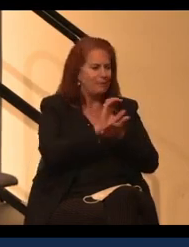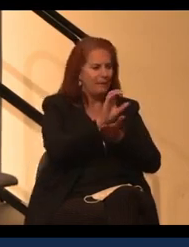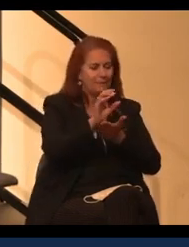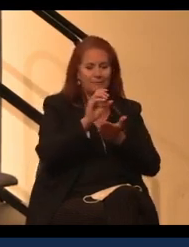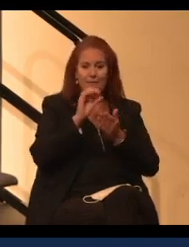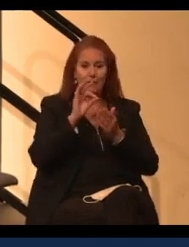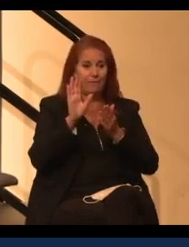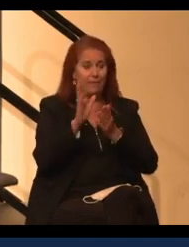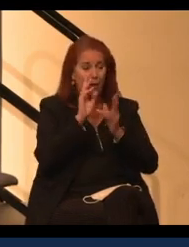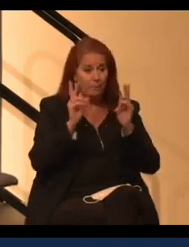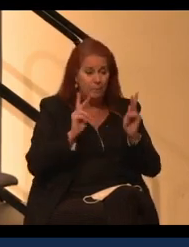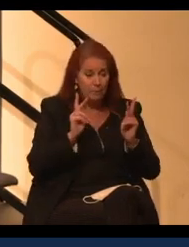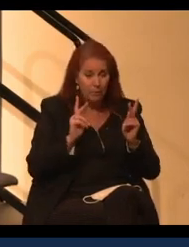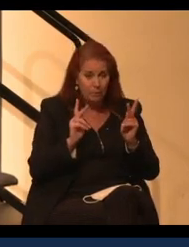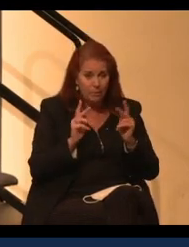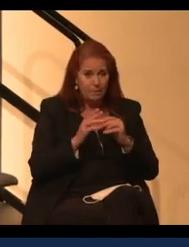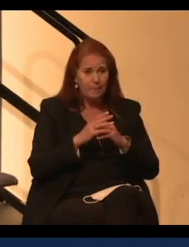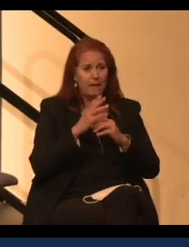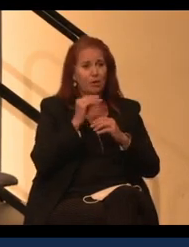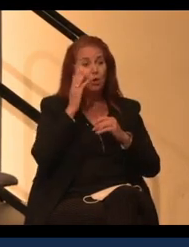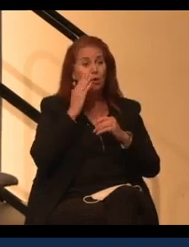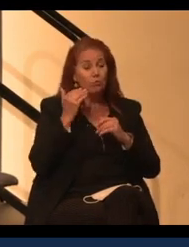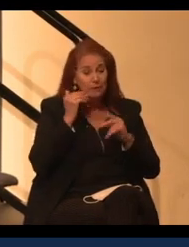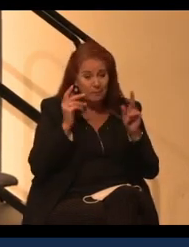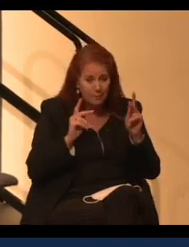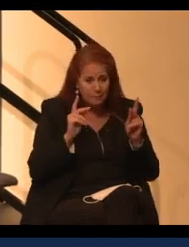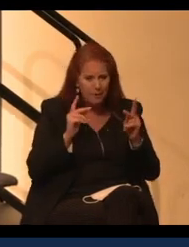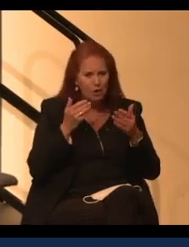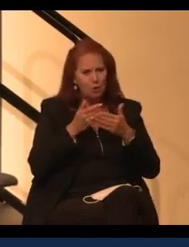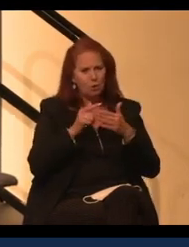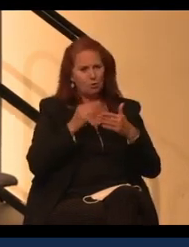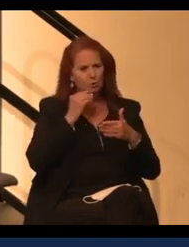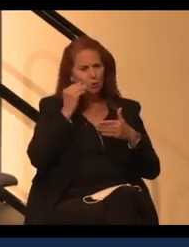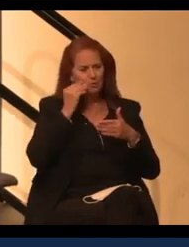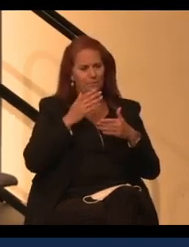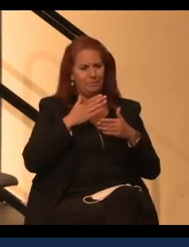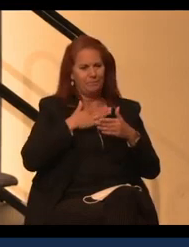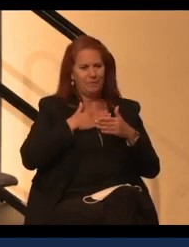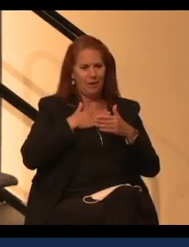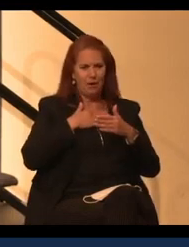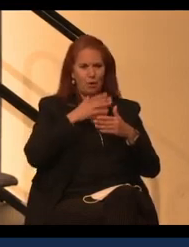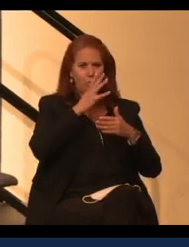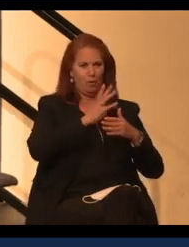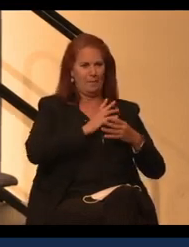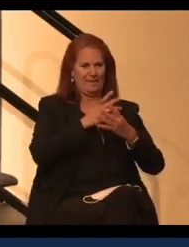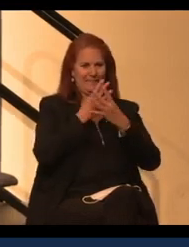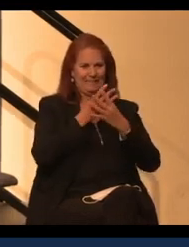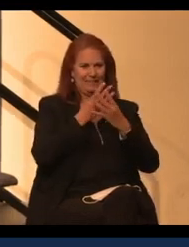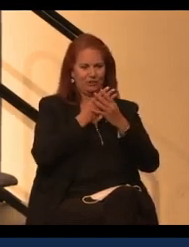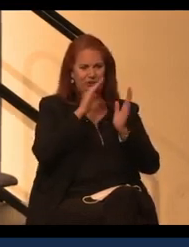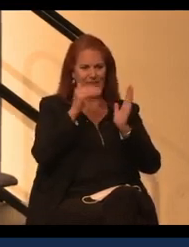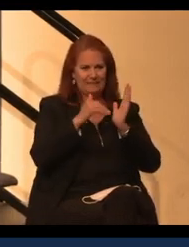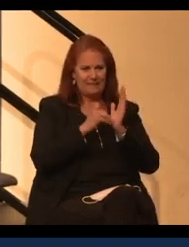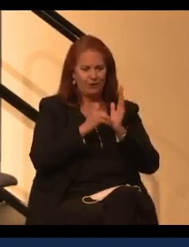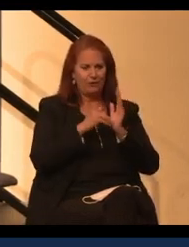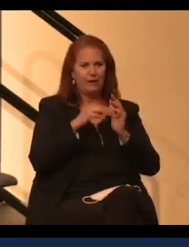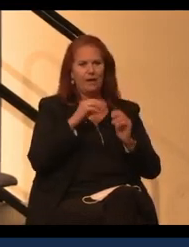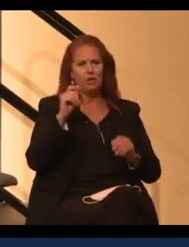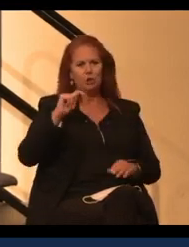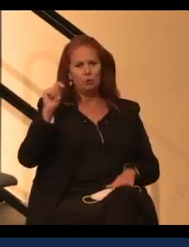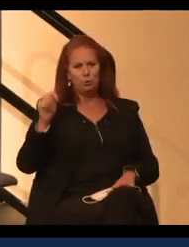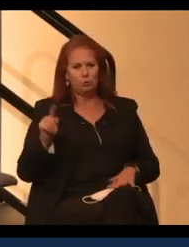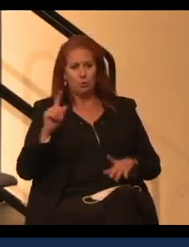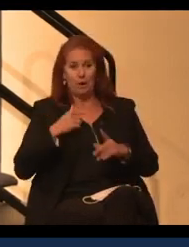Ukrainian people. But even very close to home, our own detention centers, also in Tucson, where